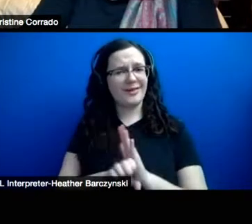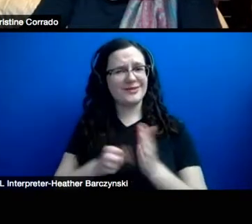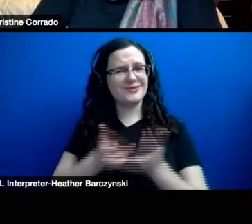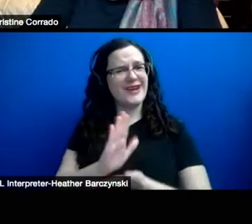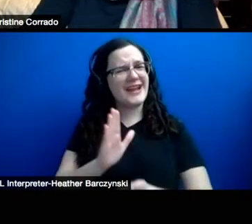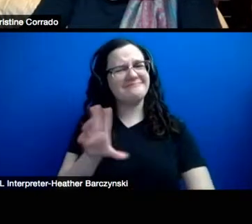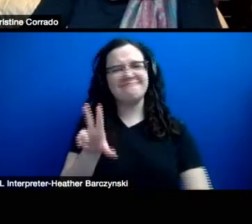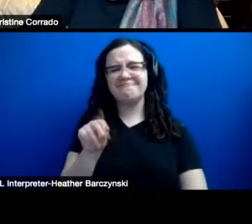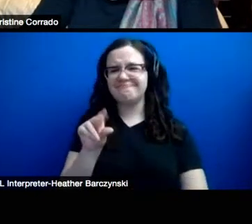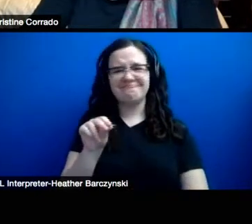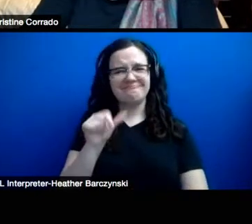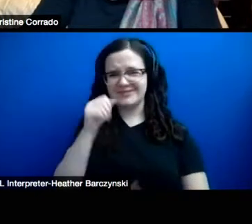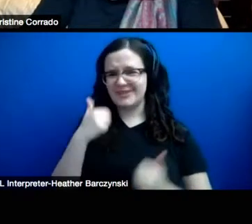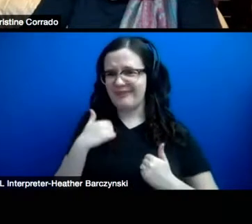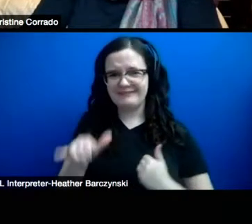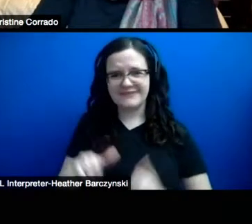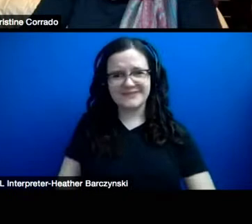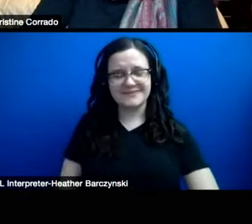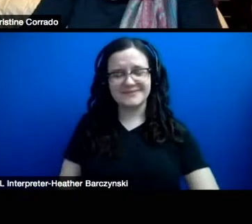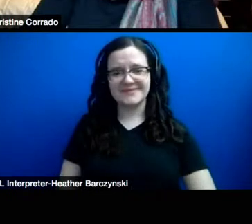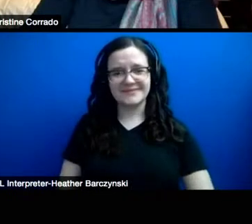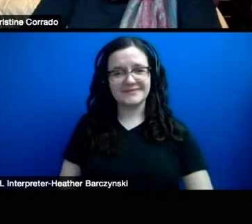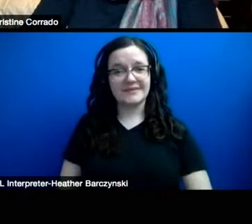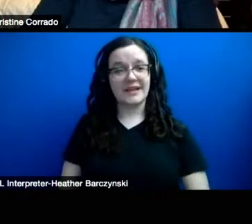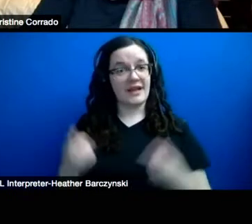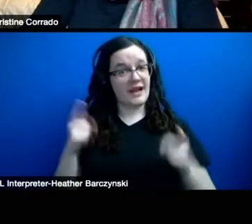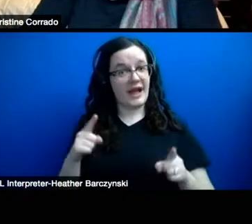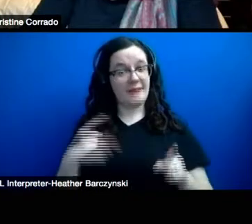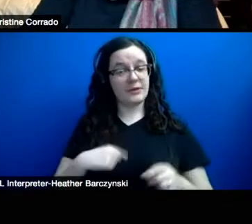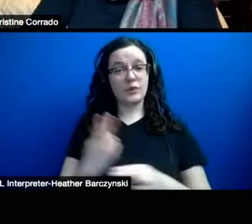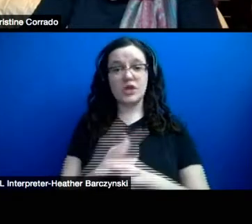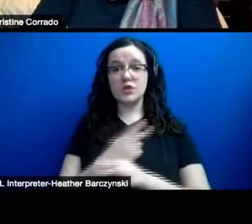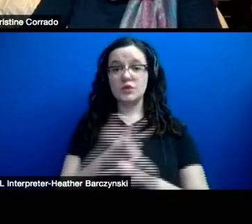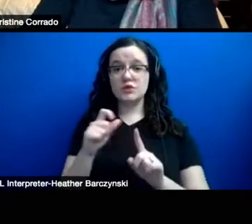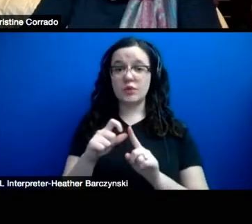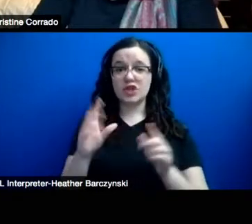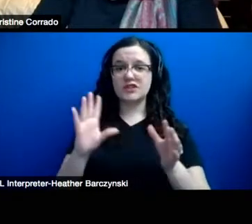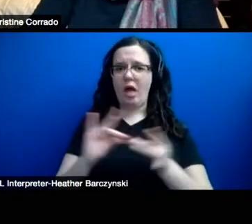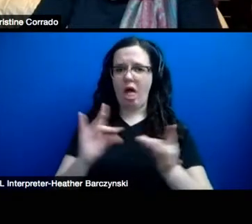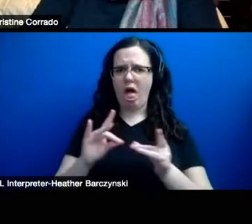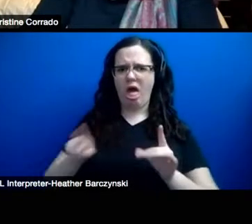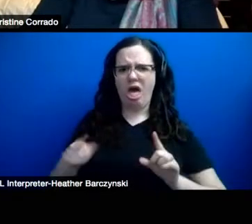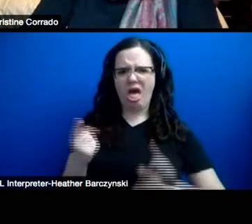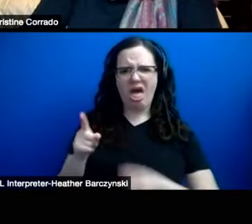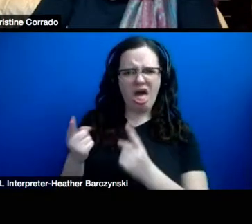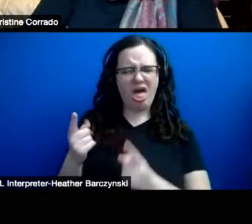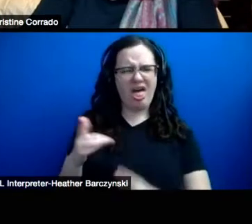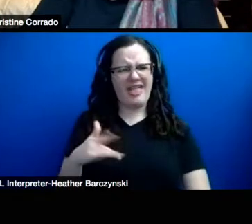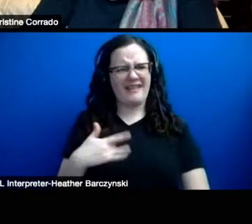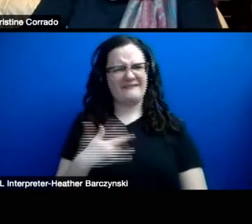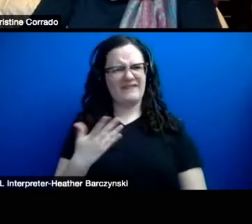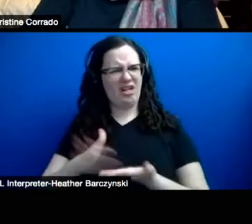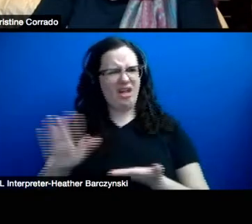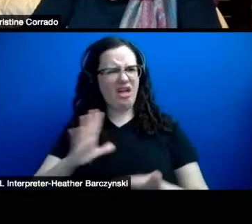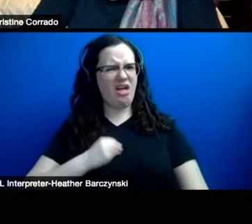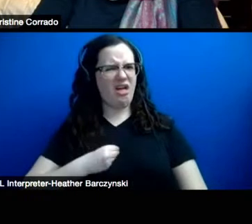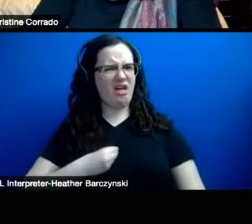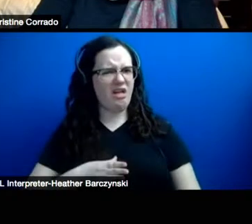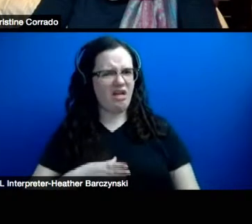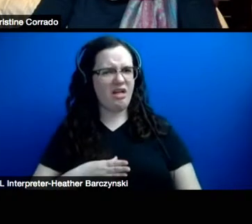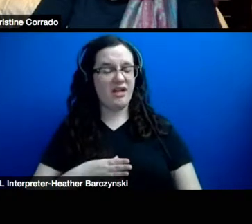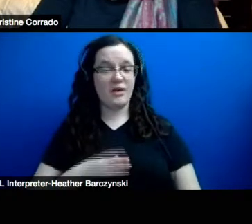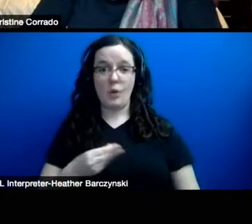words. If we use words in a way that delegitimize and demonize without a conscious effort